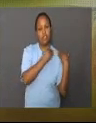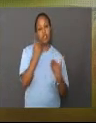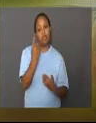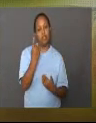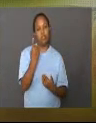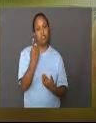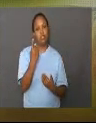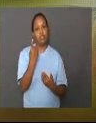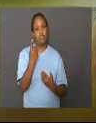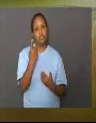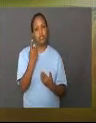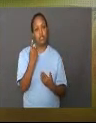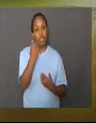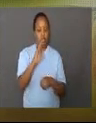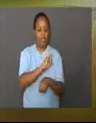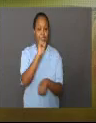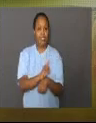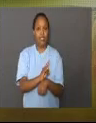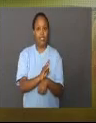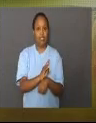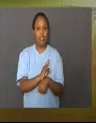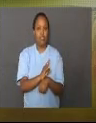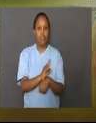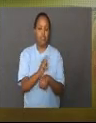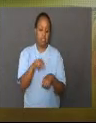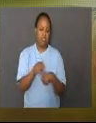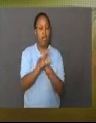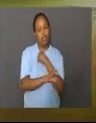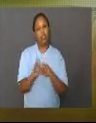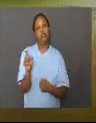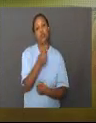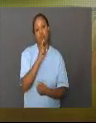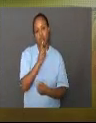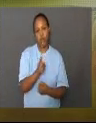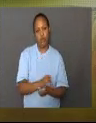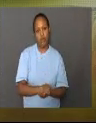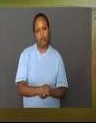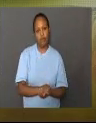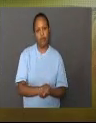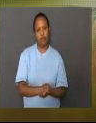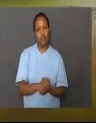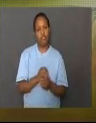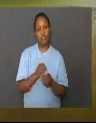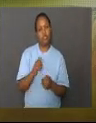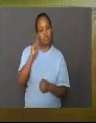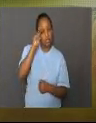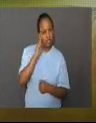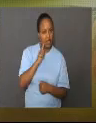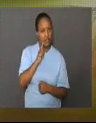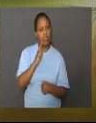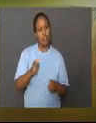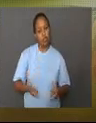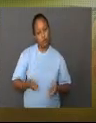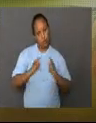it means to be a citizen of this country, despite gender, social